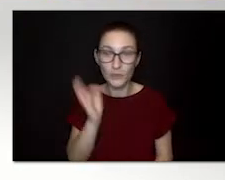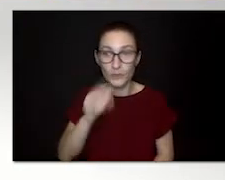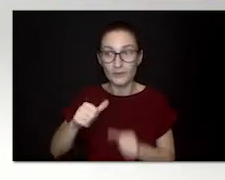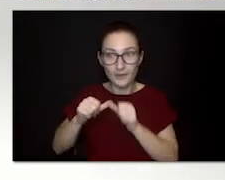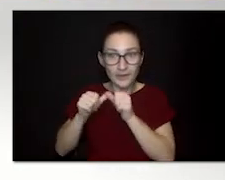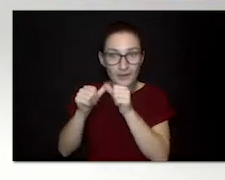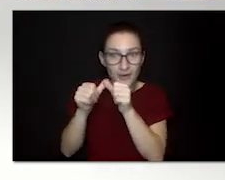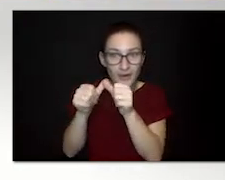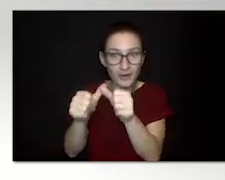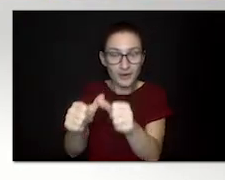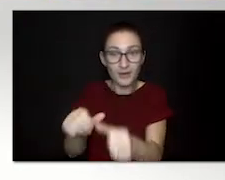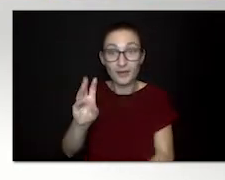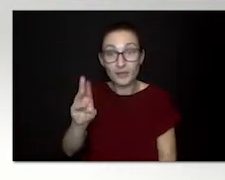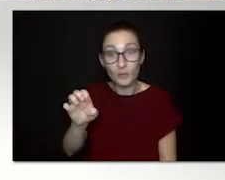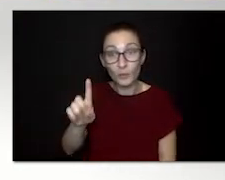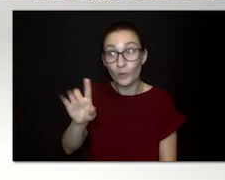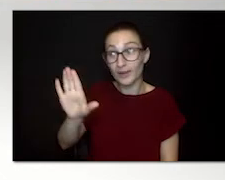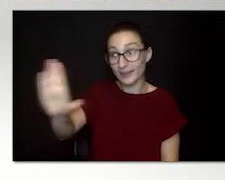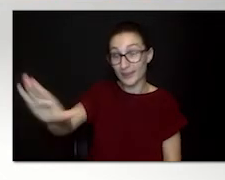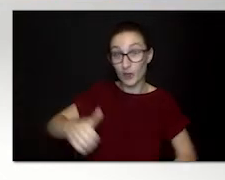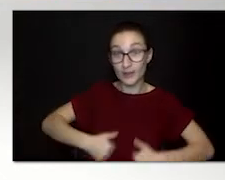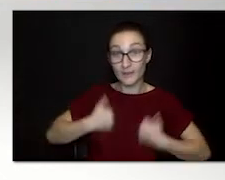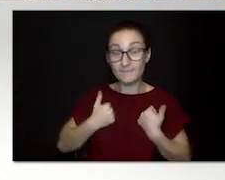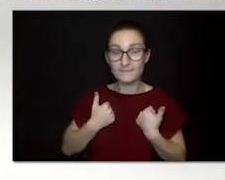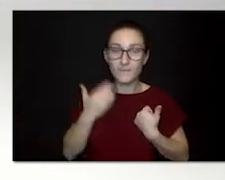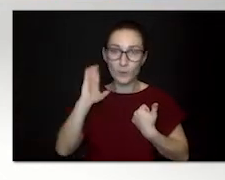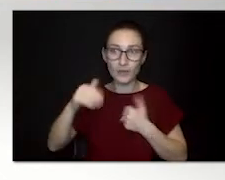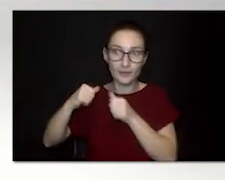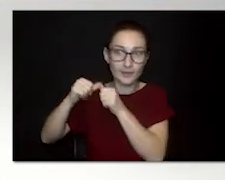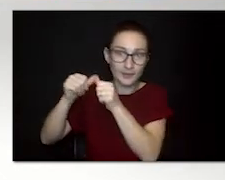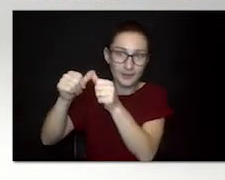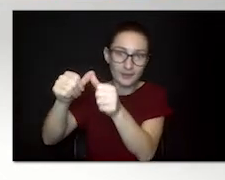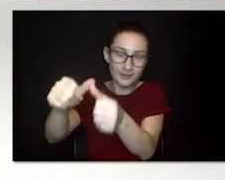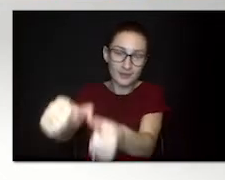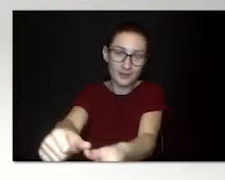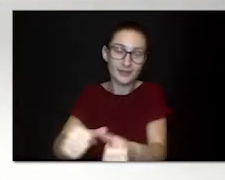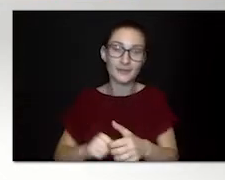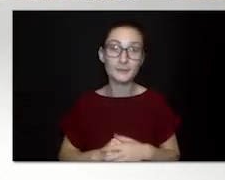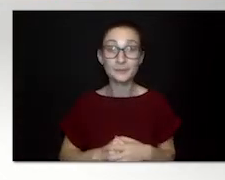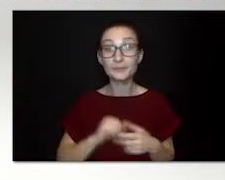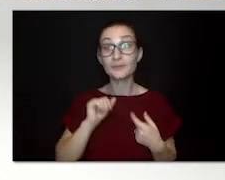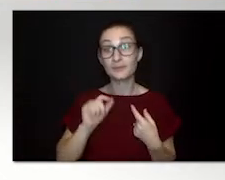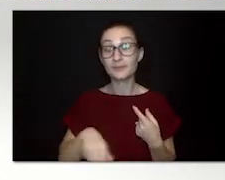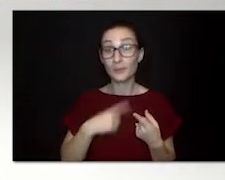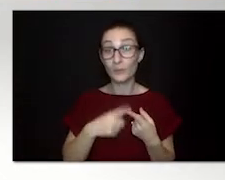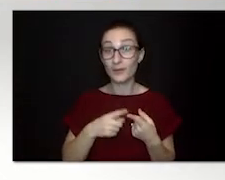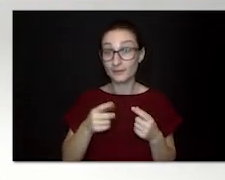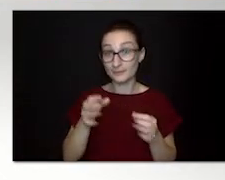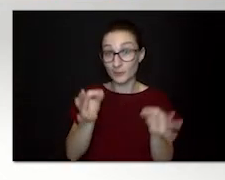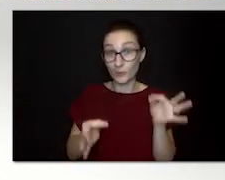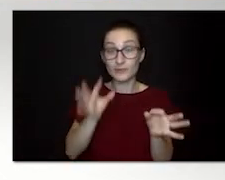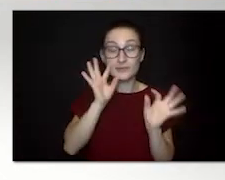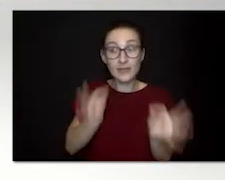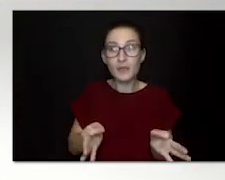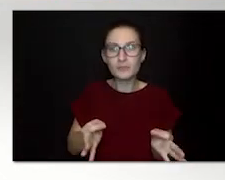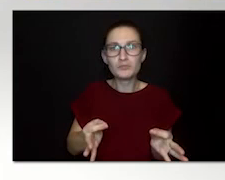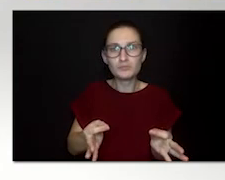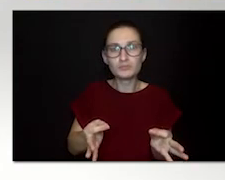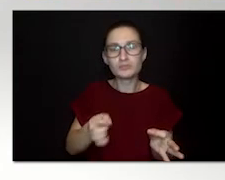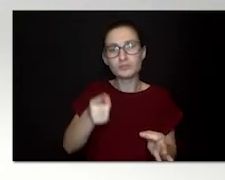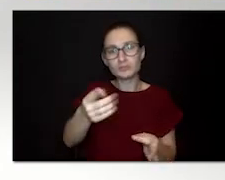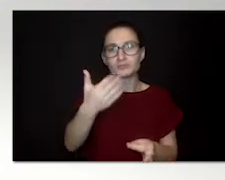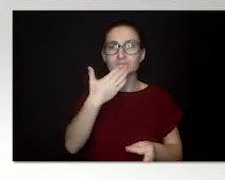of the ward. And so the reason for that is once a court has decided that you are an appropriate guardian for someone